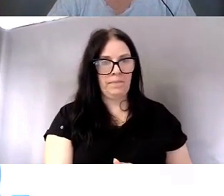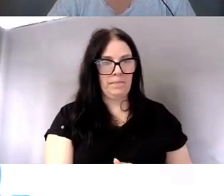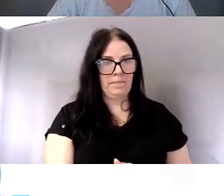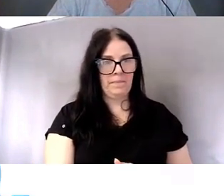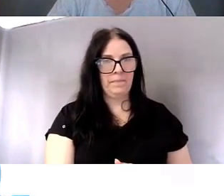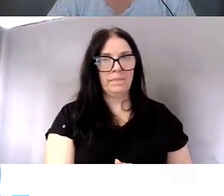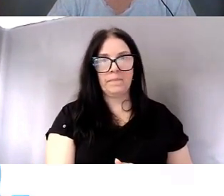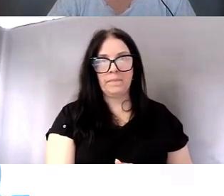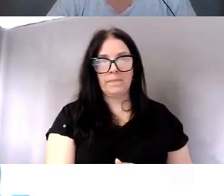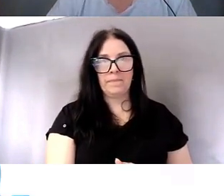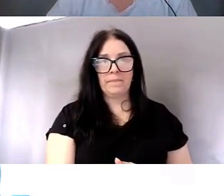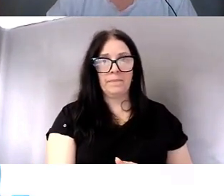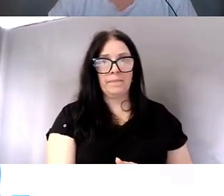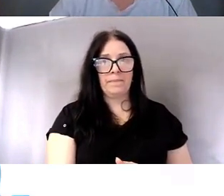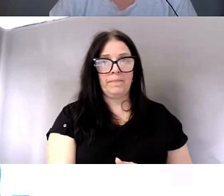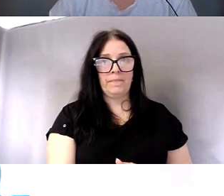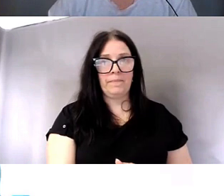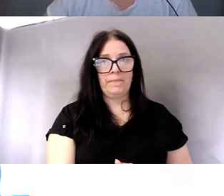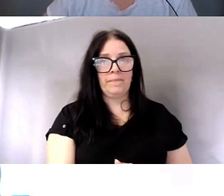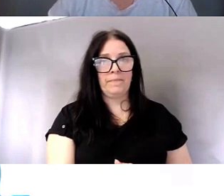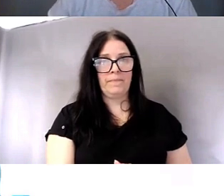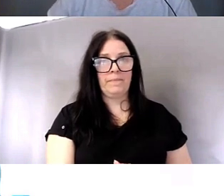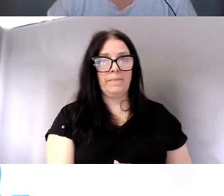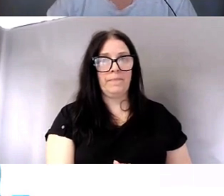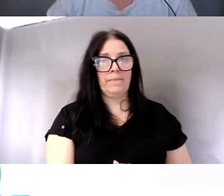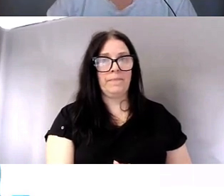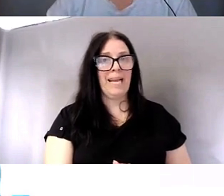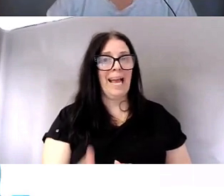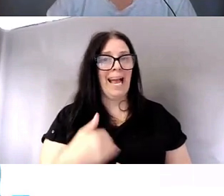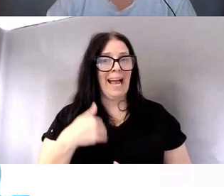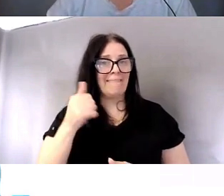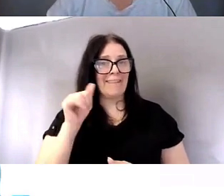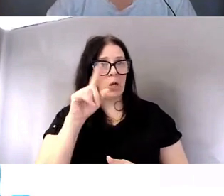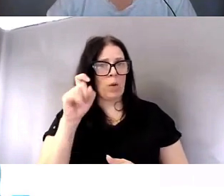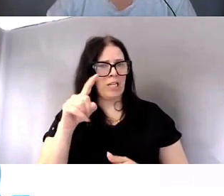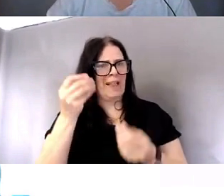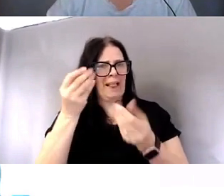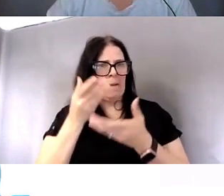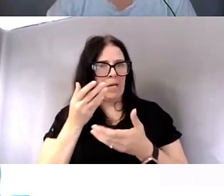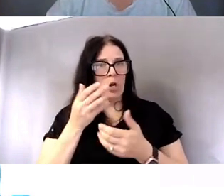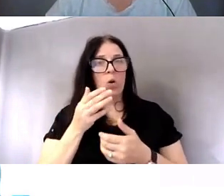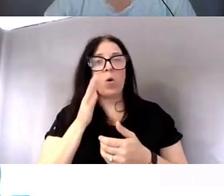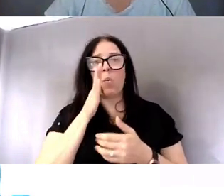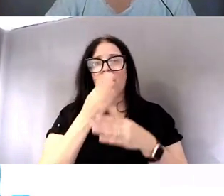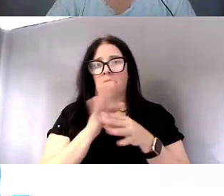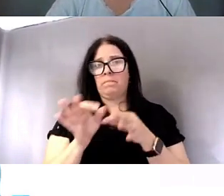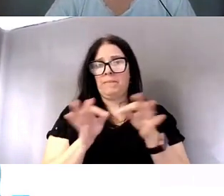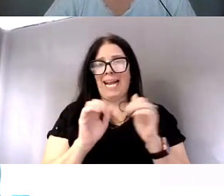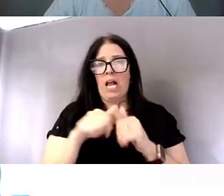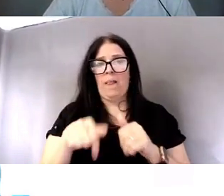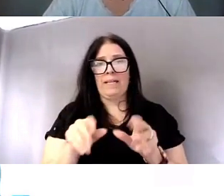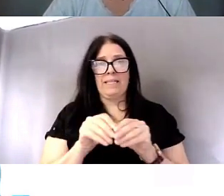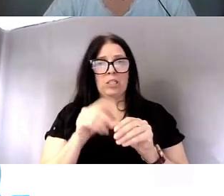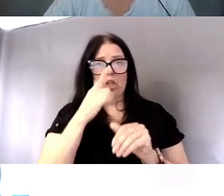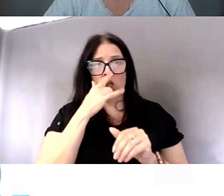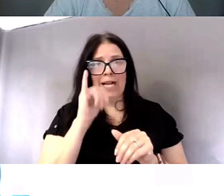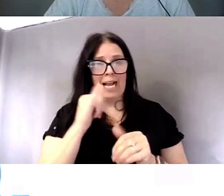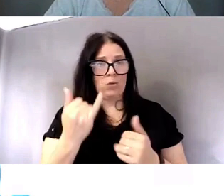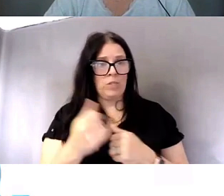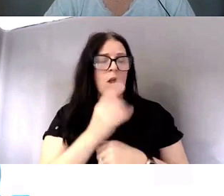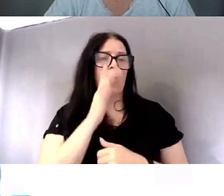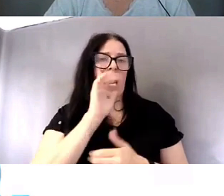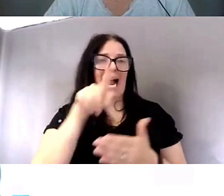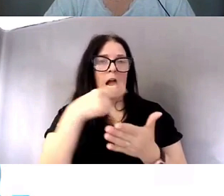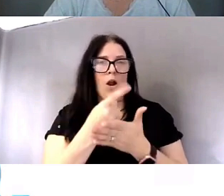Now, if you have any questions, please feel to let me know. The quick breakdown of how we're going to go about the session today, it's an hour and a half